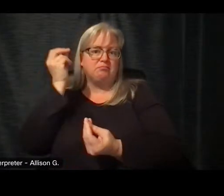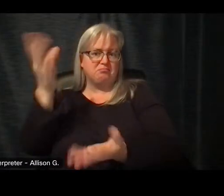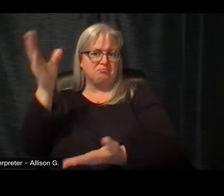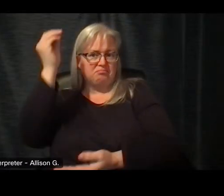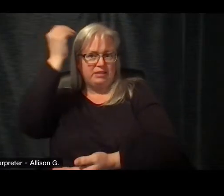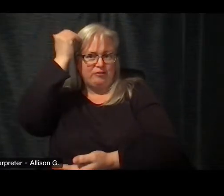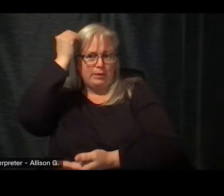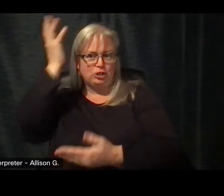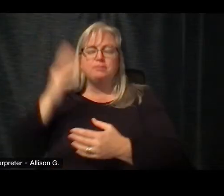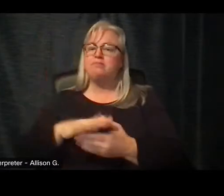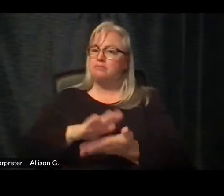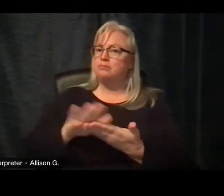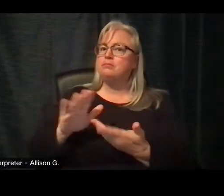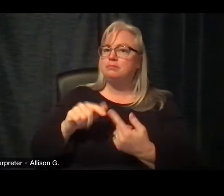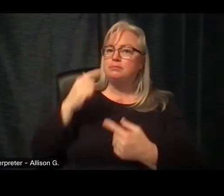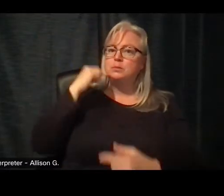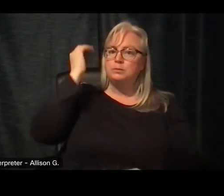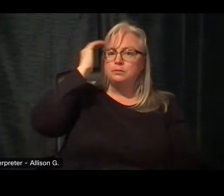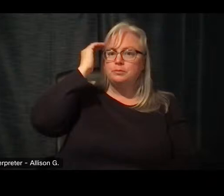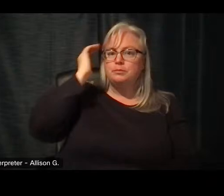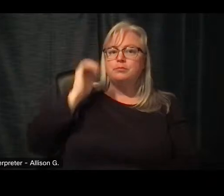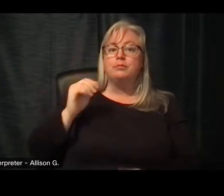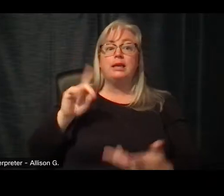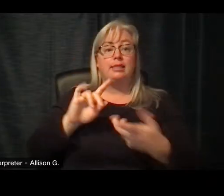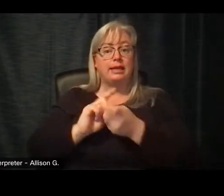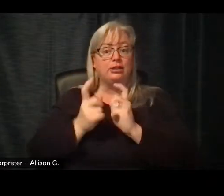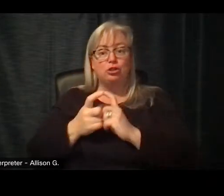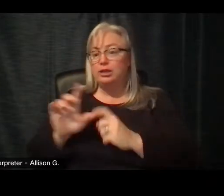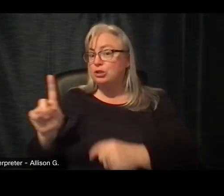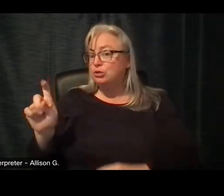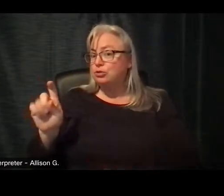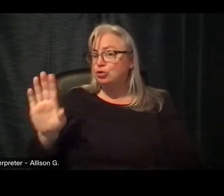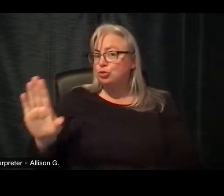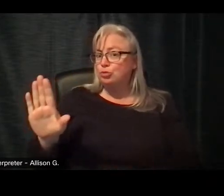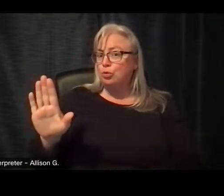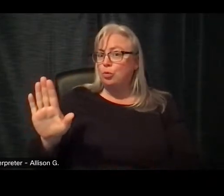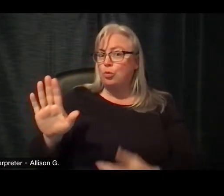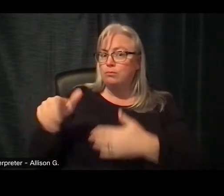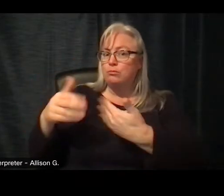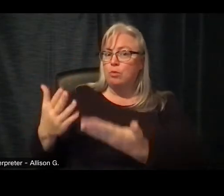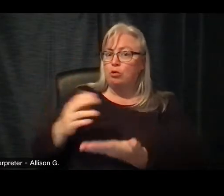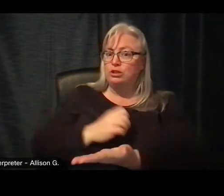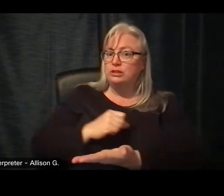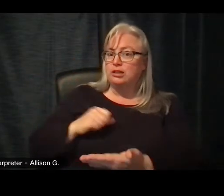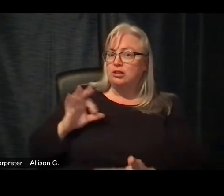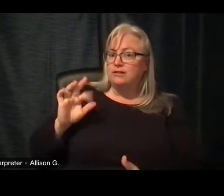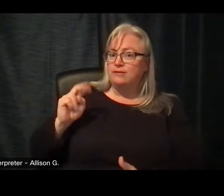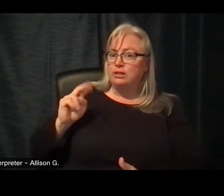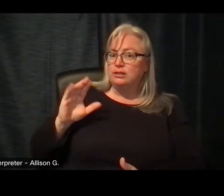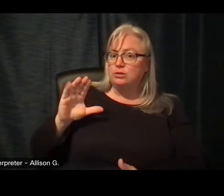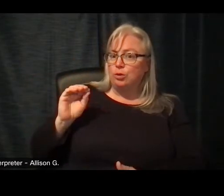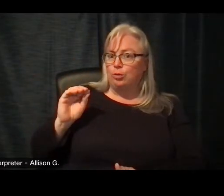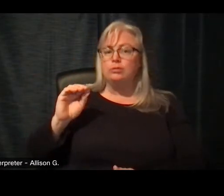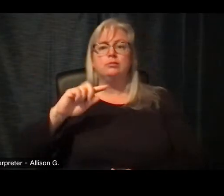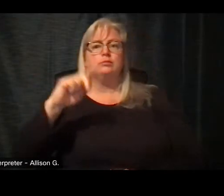Good information. Does that change your thoughts? Go ahead. Was